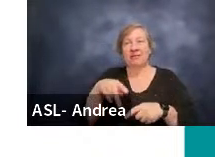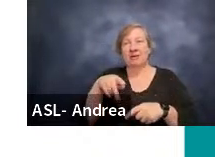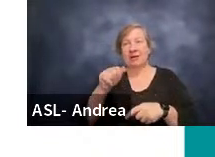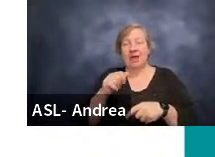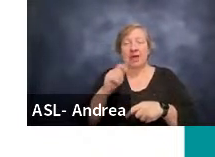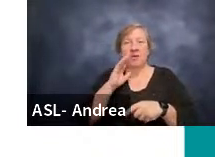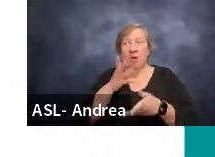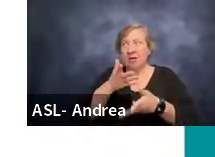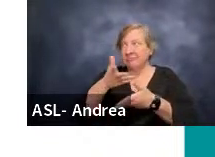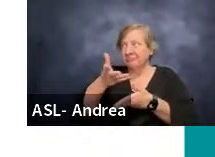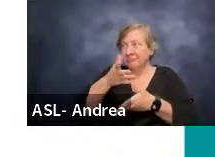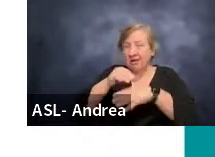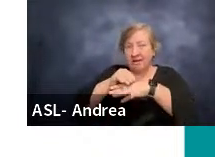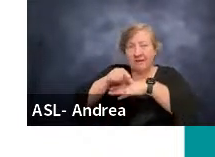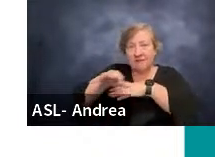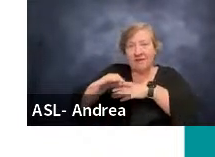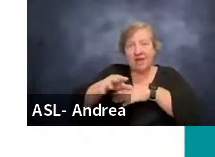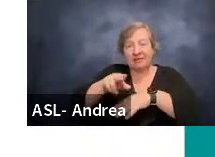landscape.